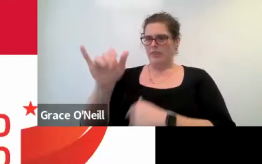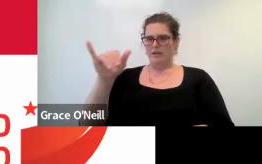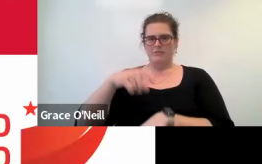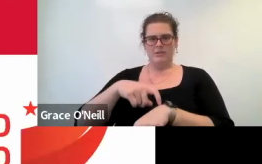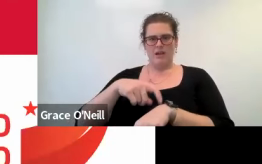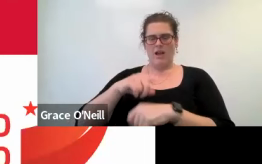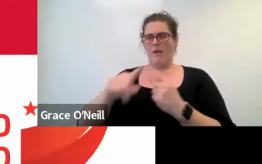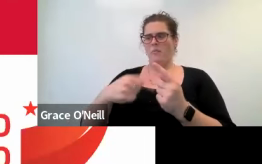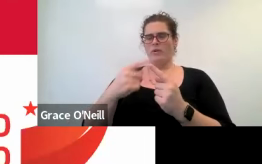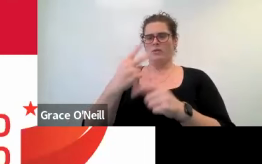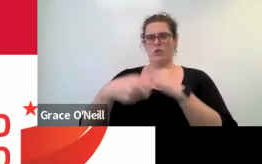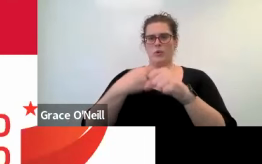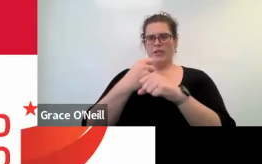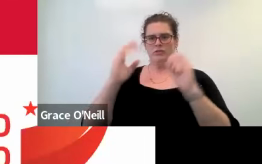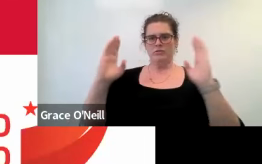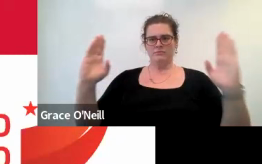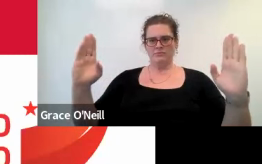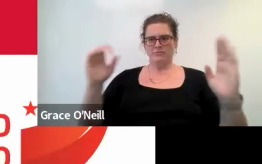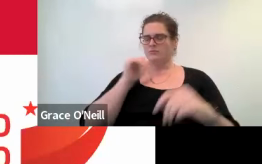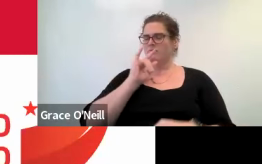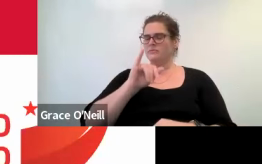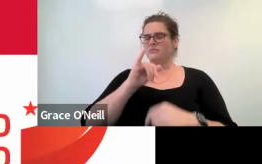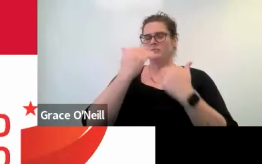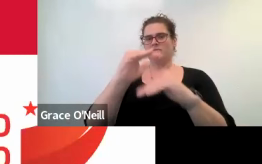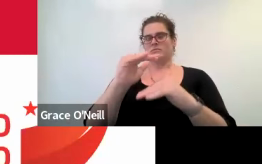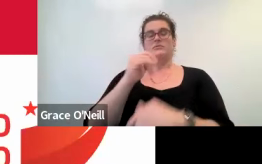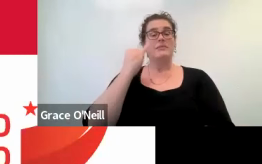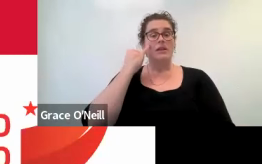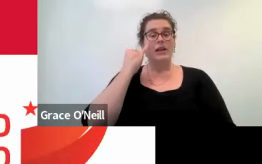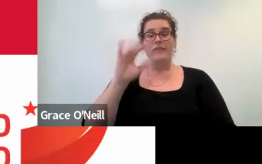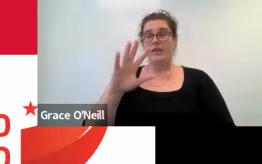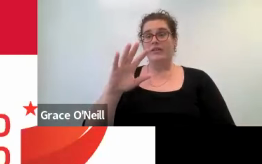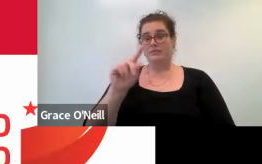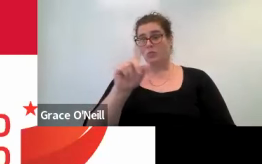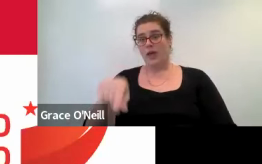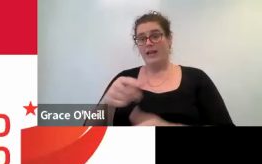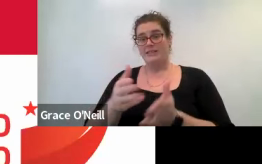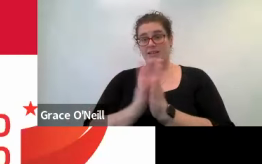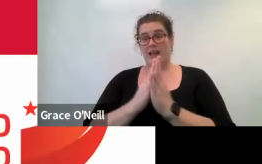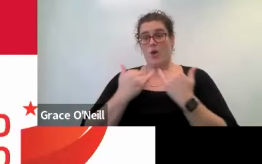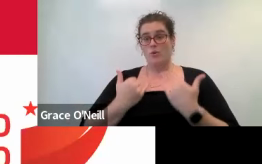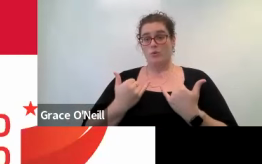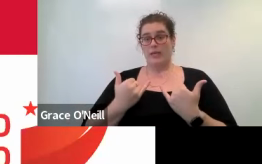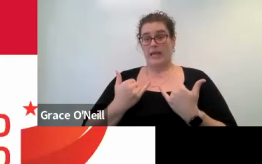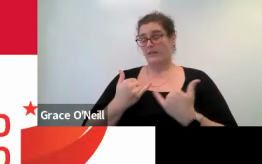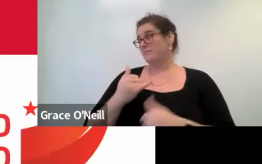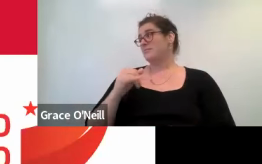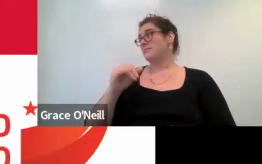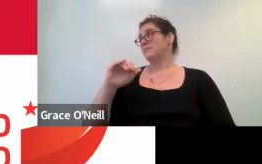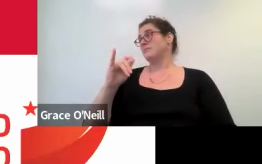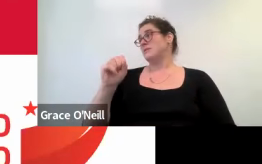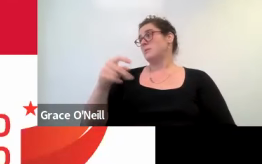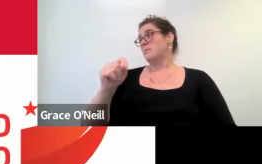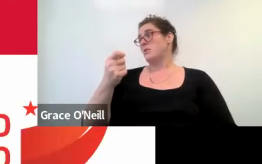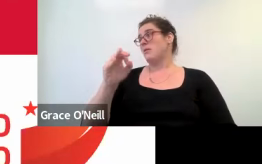was done. So at 50%, it would be interesting if we were to ask this question today, whether the numbers, and I'm sure